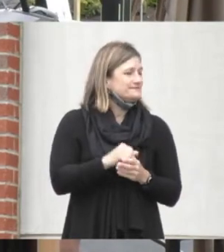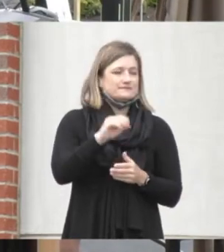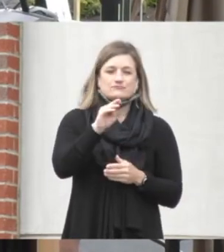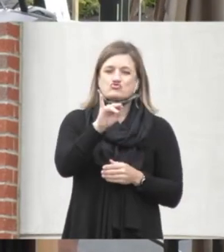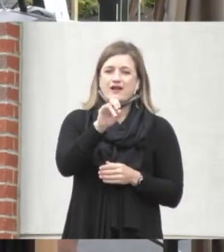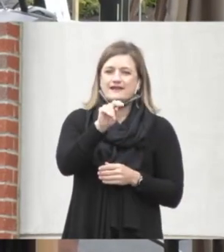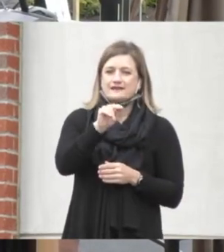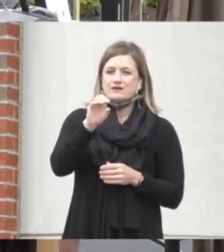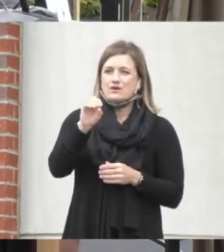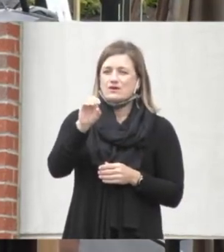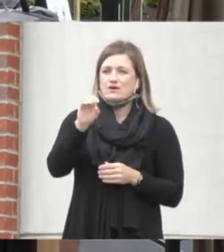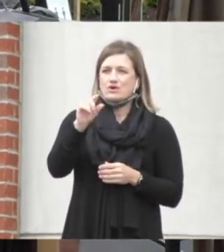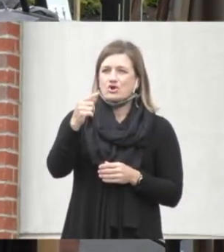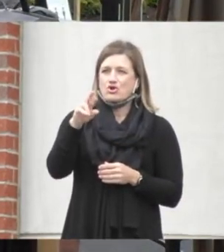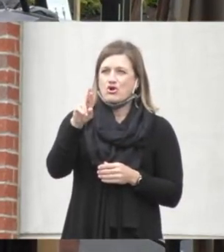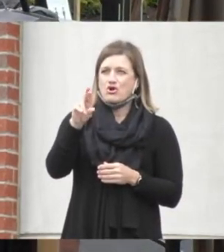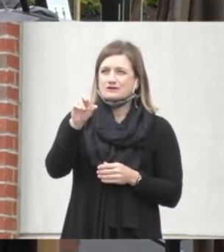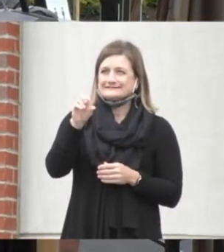Brian Uribe Garcia.